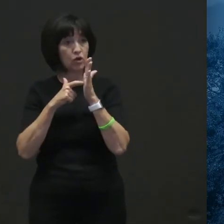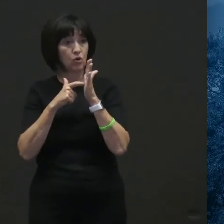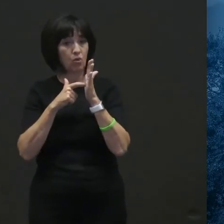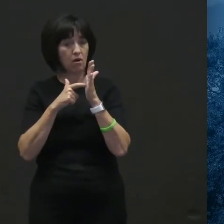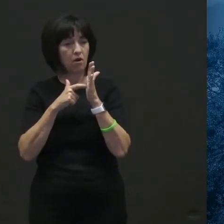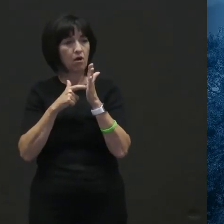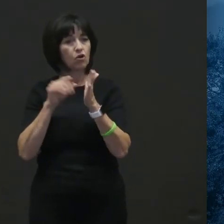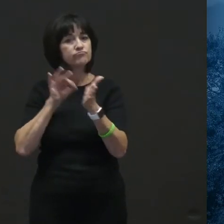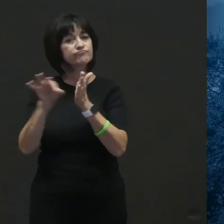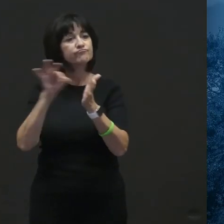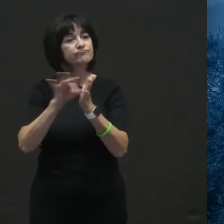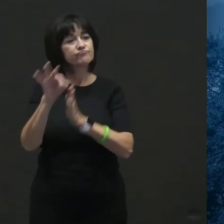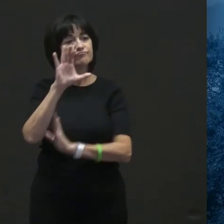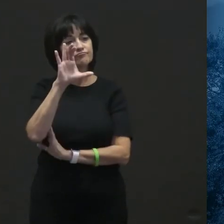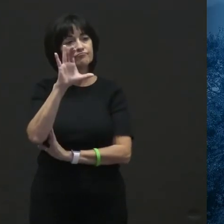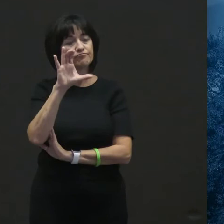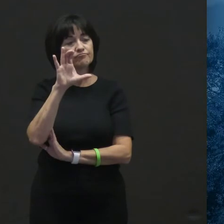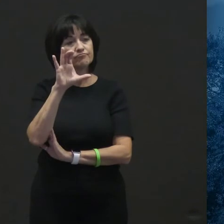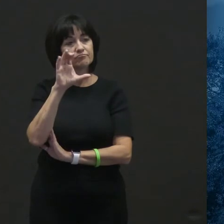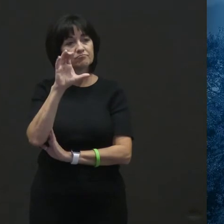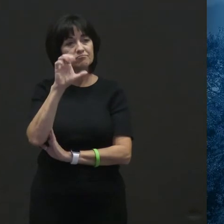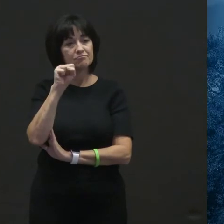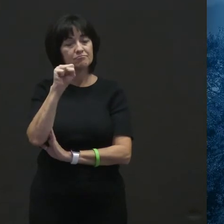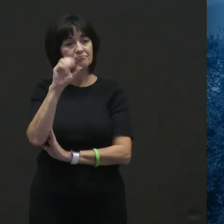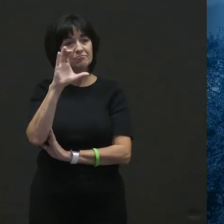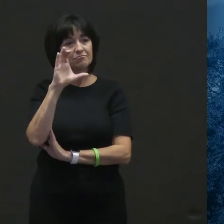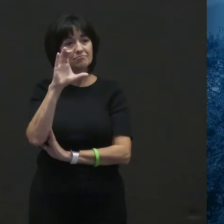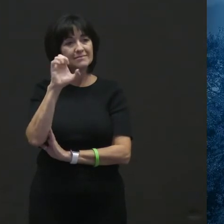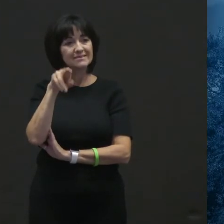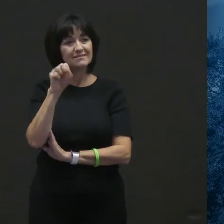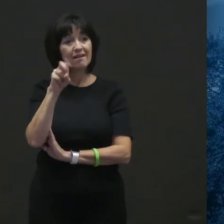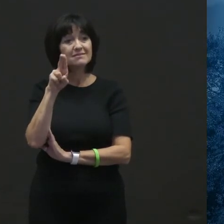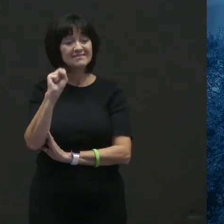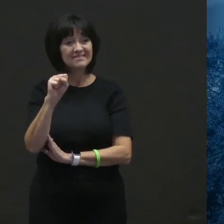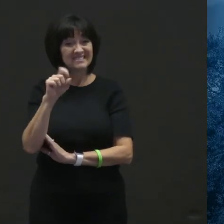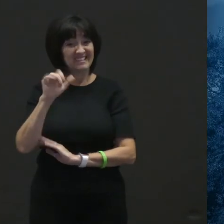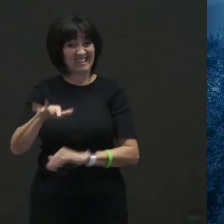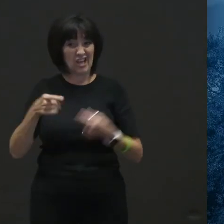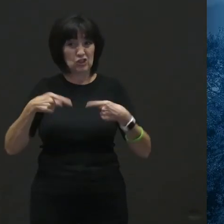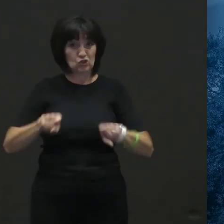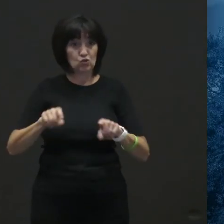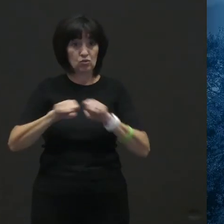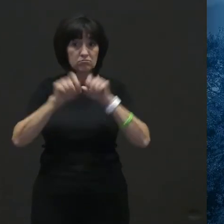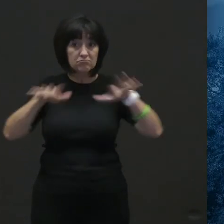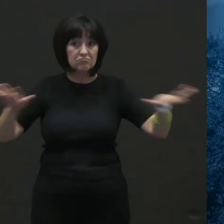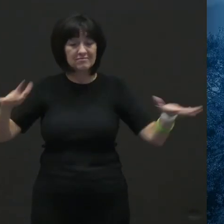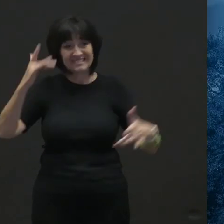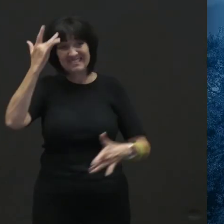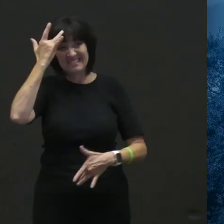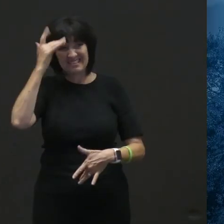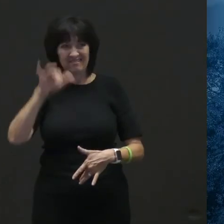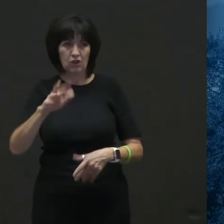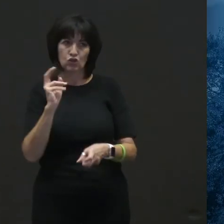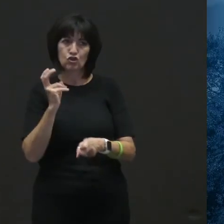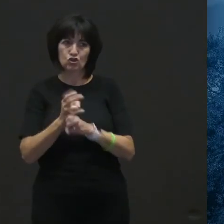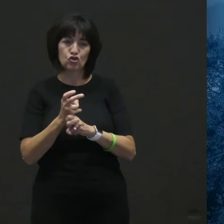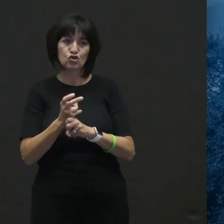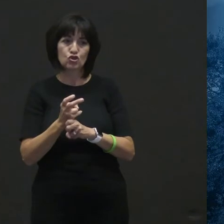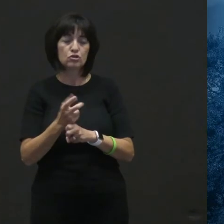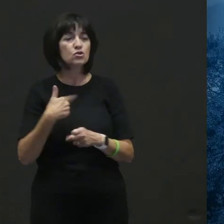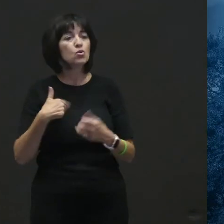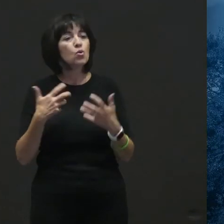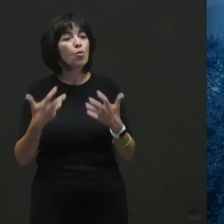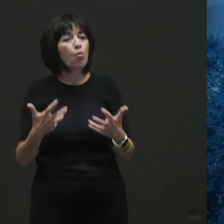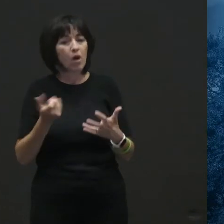of a pandemic, which I think calls for special considerations to make sure that every person